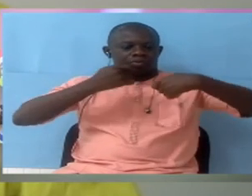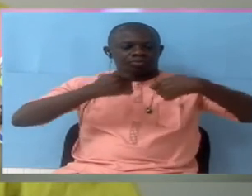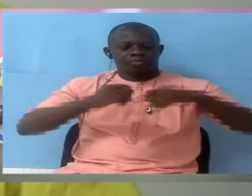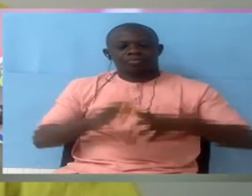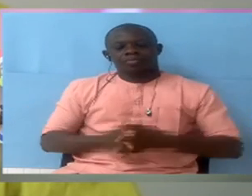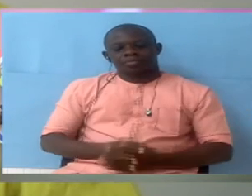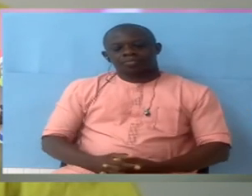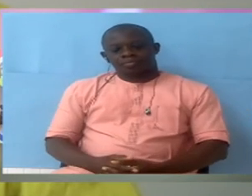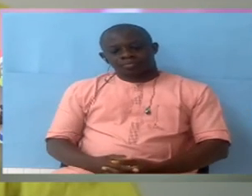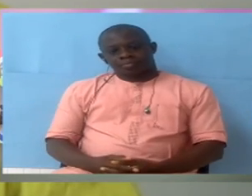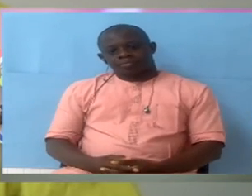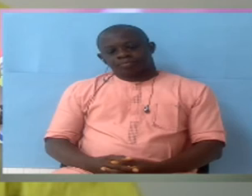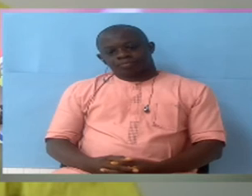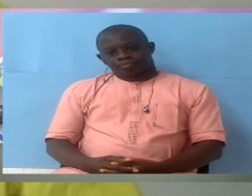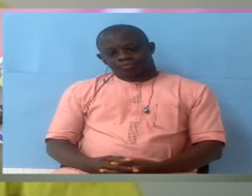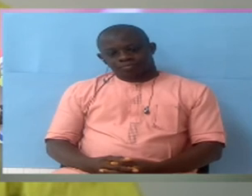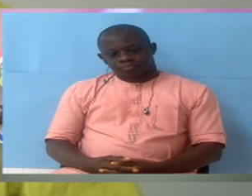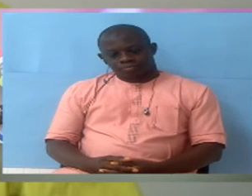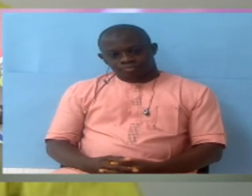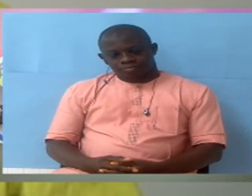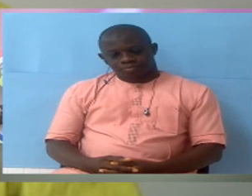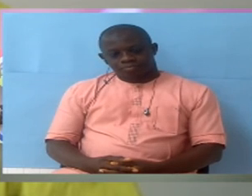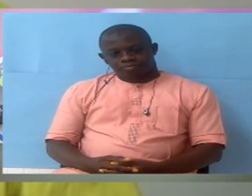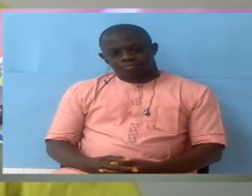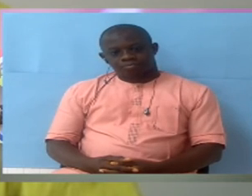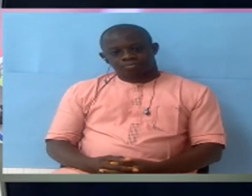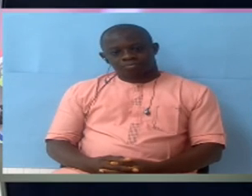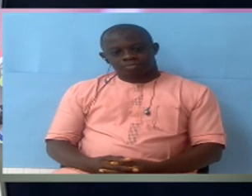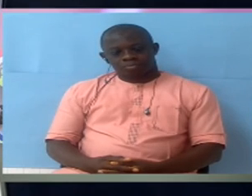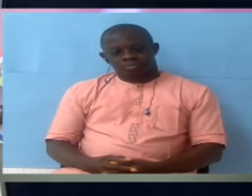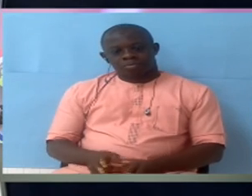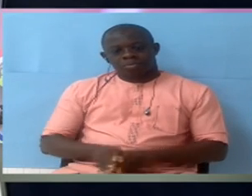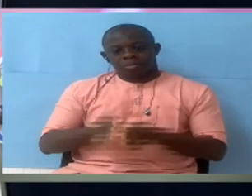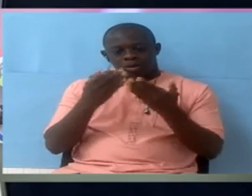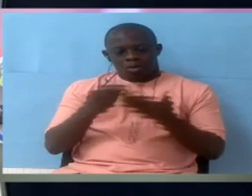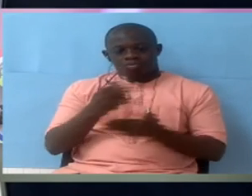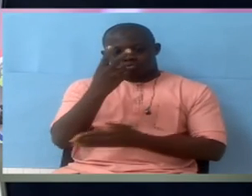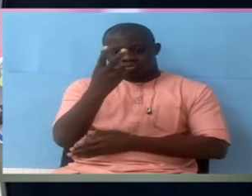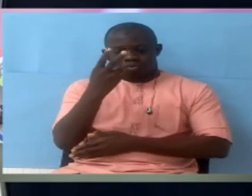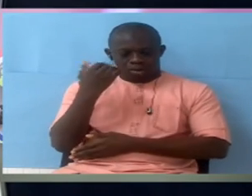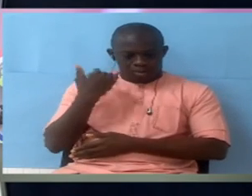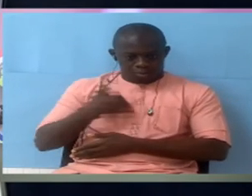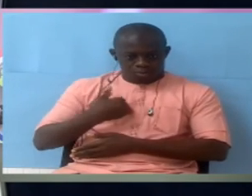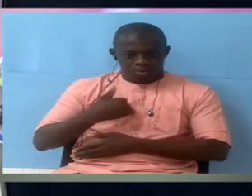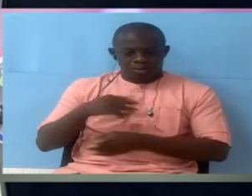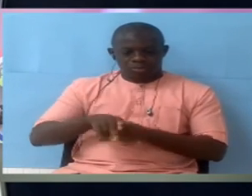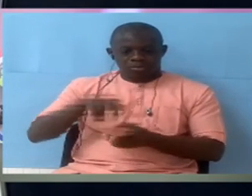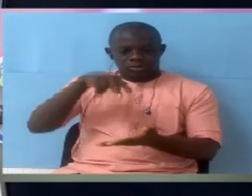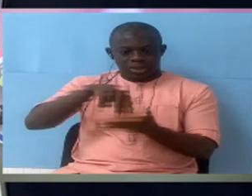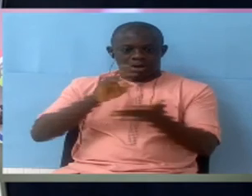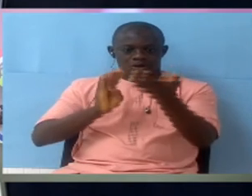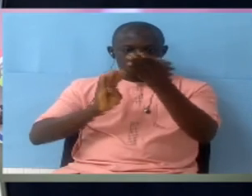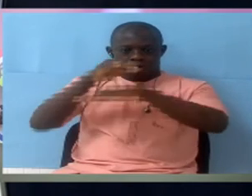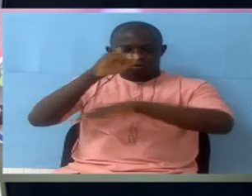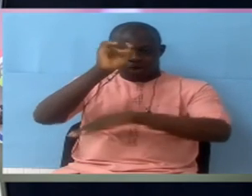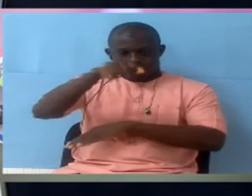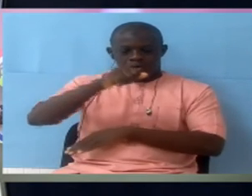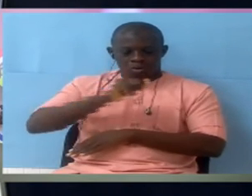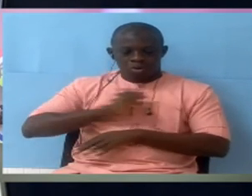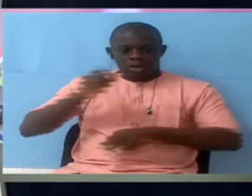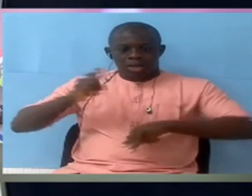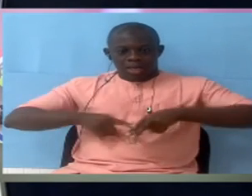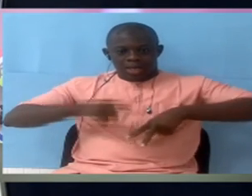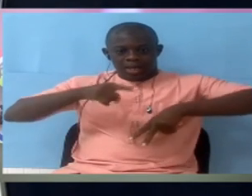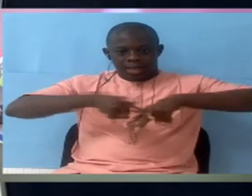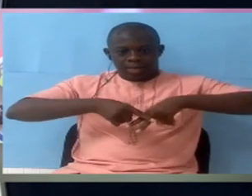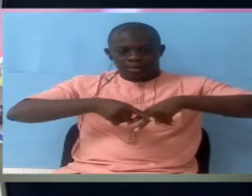mo gën ñu jëfo dal la yoyu. The two people that were standing over your leg. Ñaar ñi